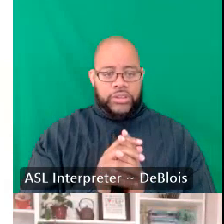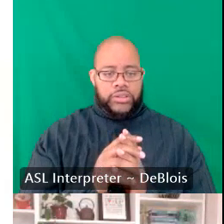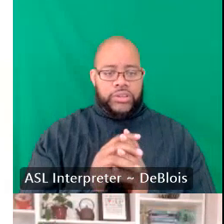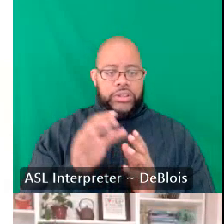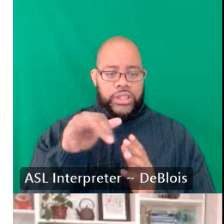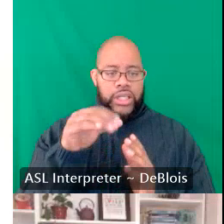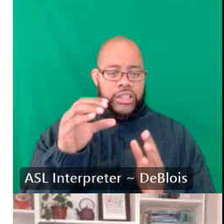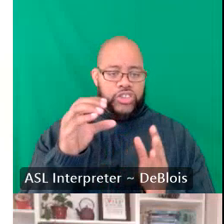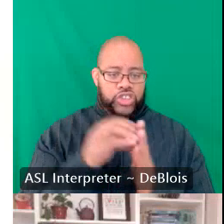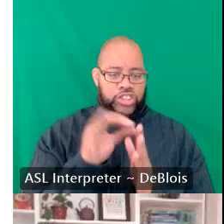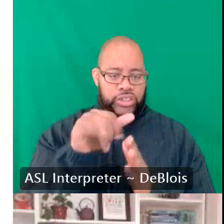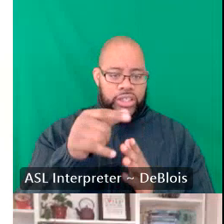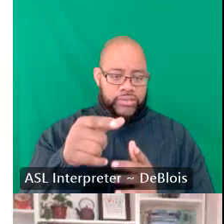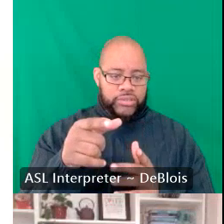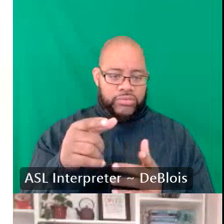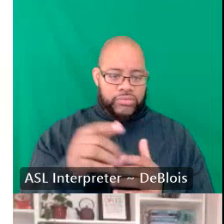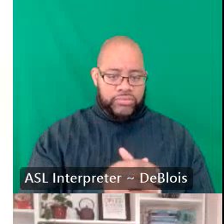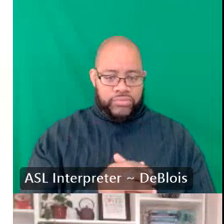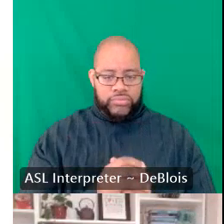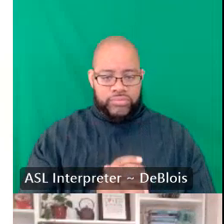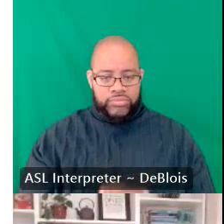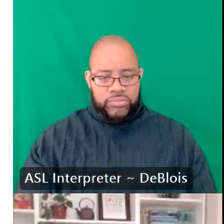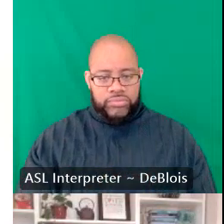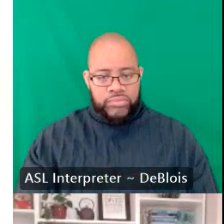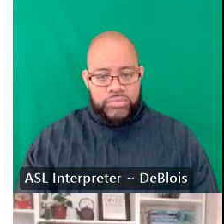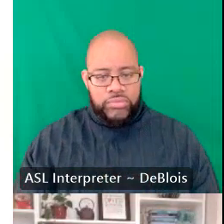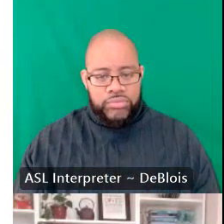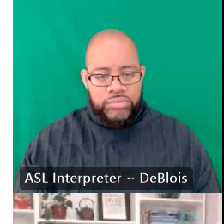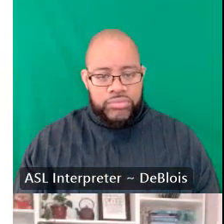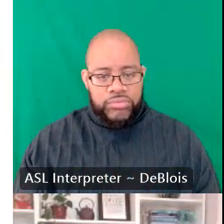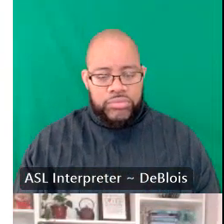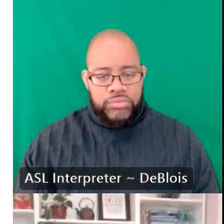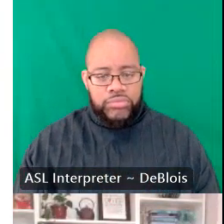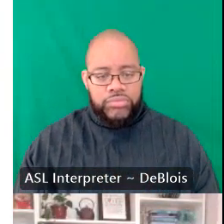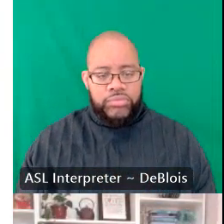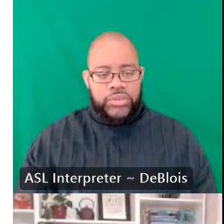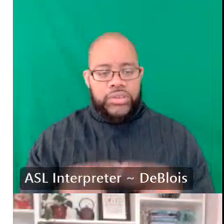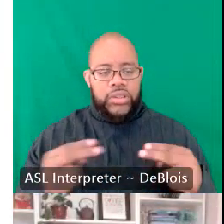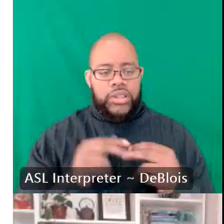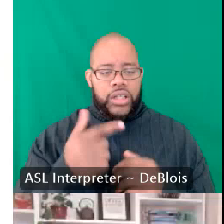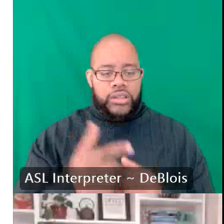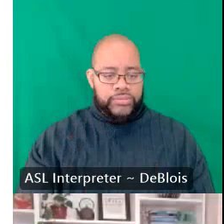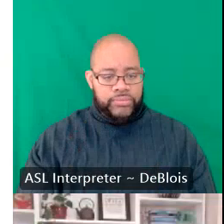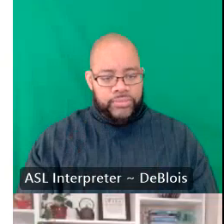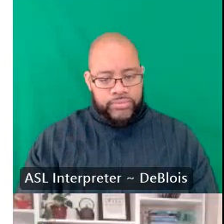That's all that I really have to say about that. Next slide, please.